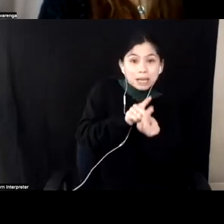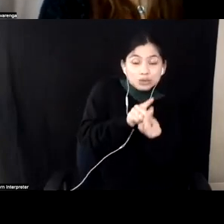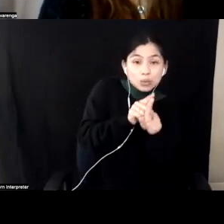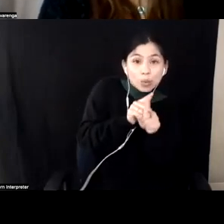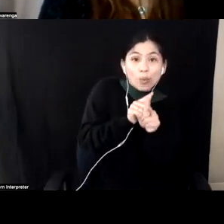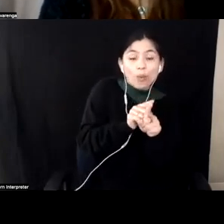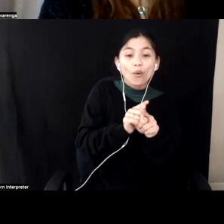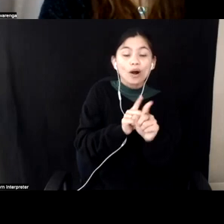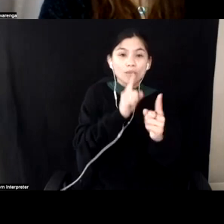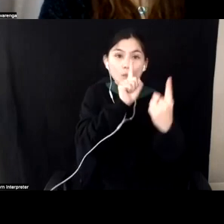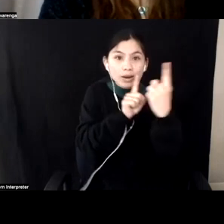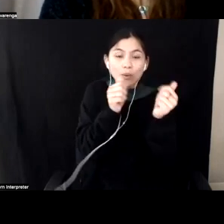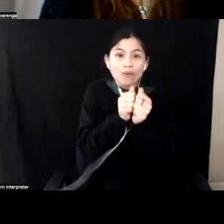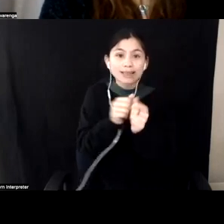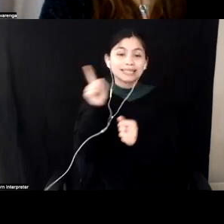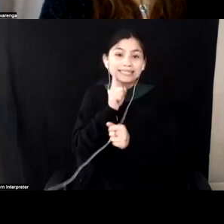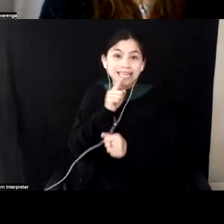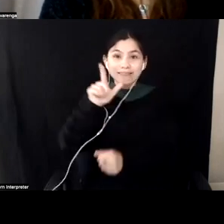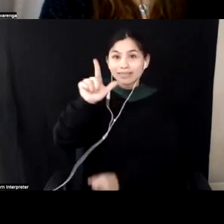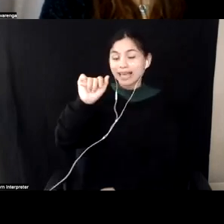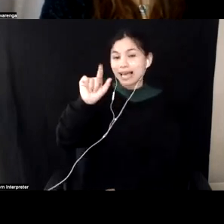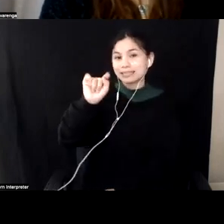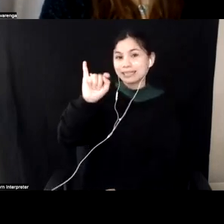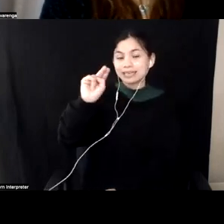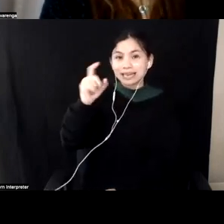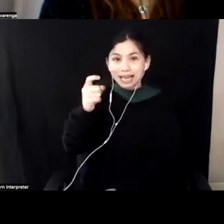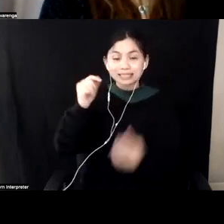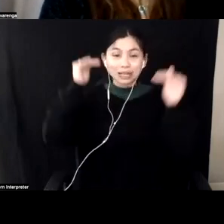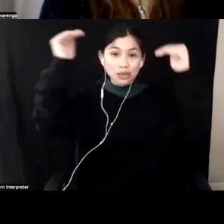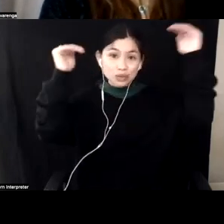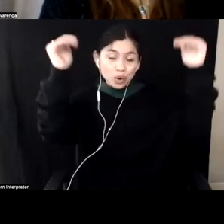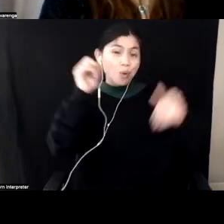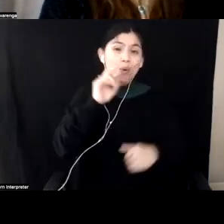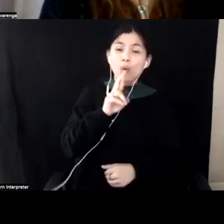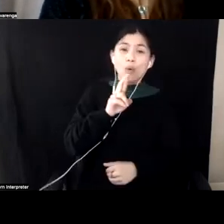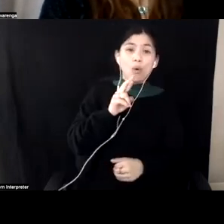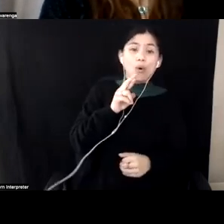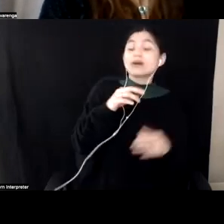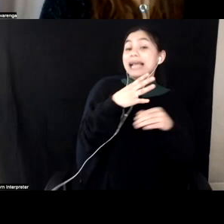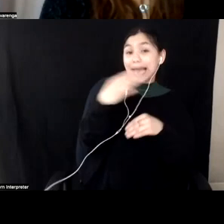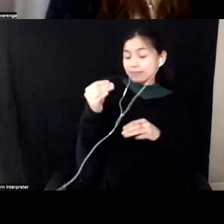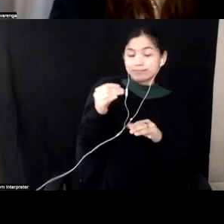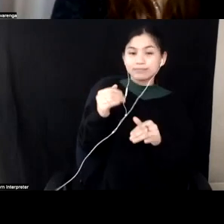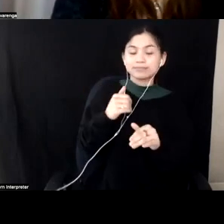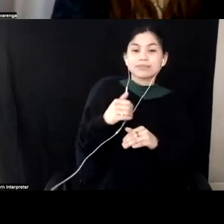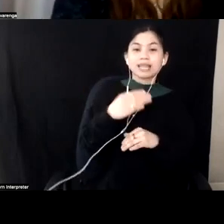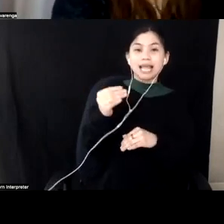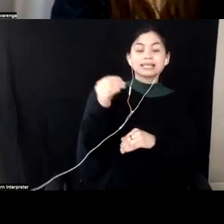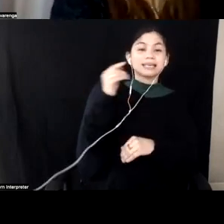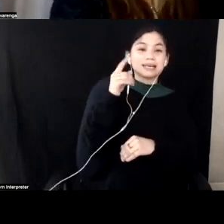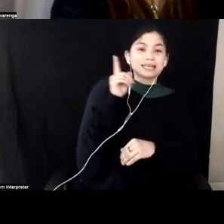mentoring with Latinx deaf adults and a deaf education professional is